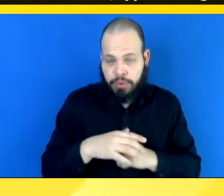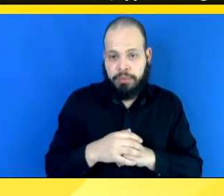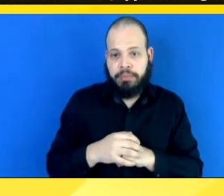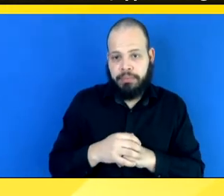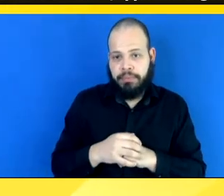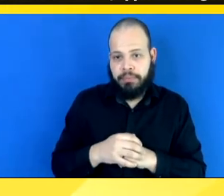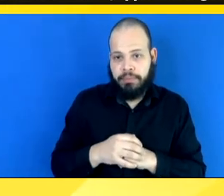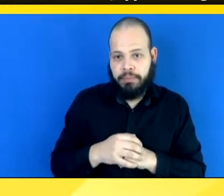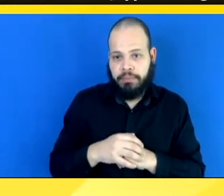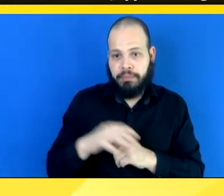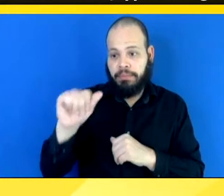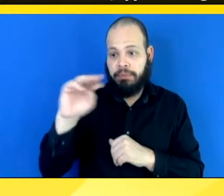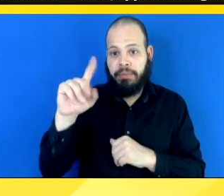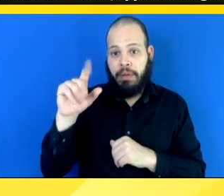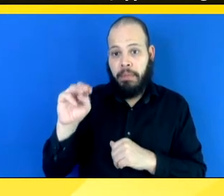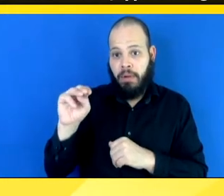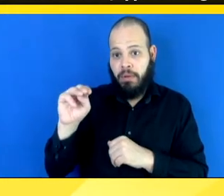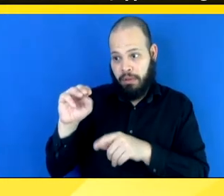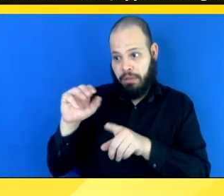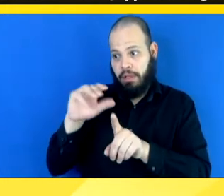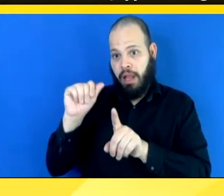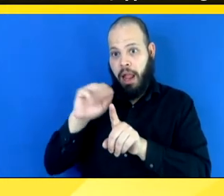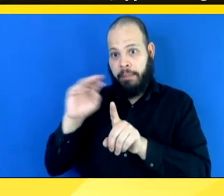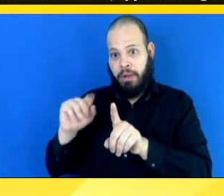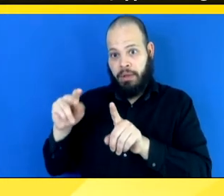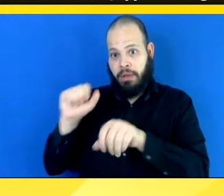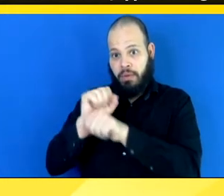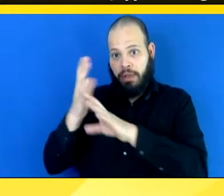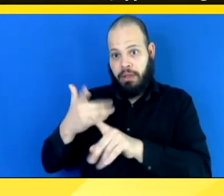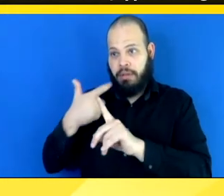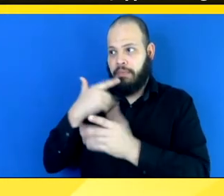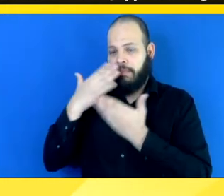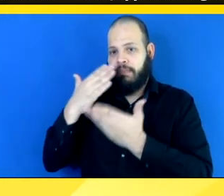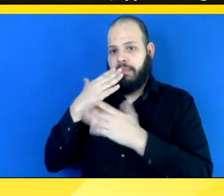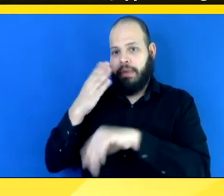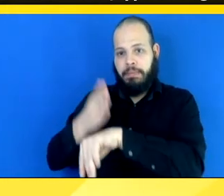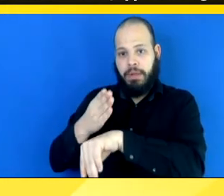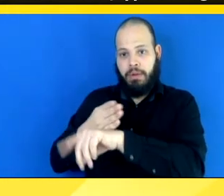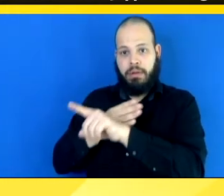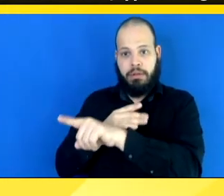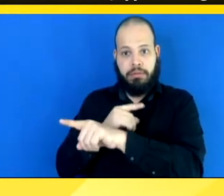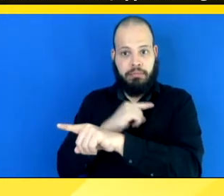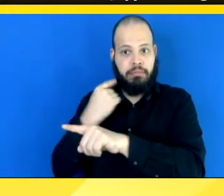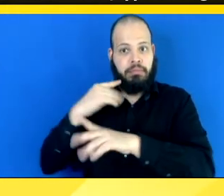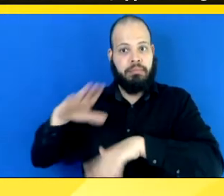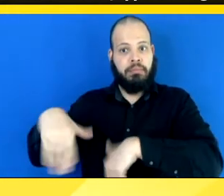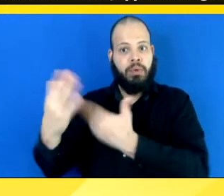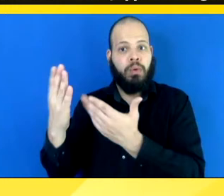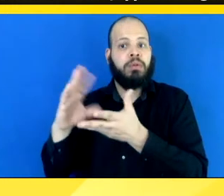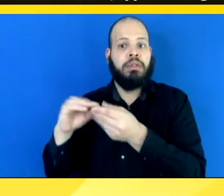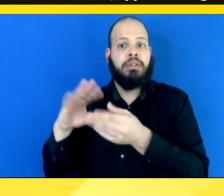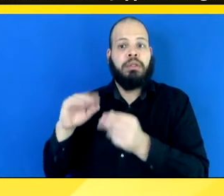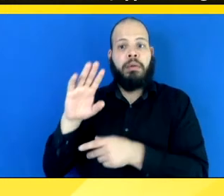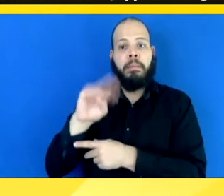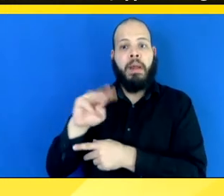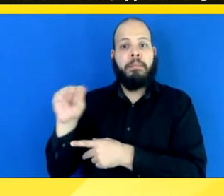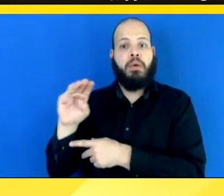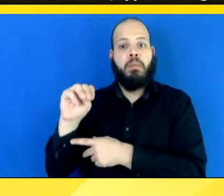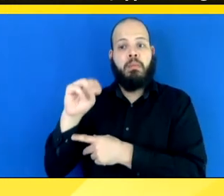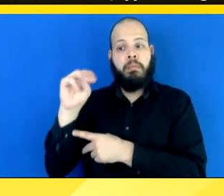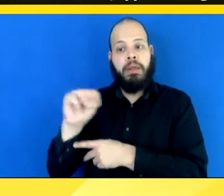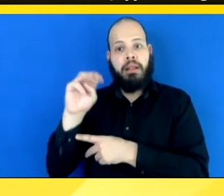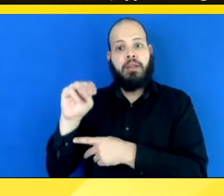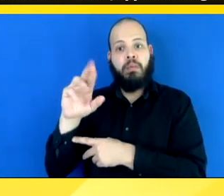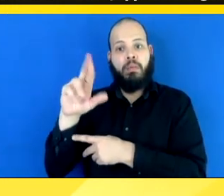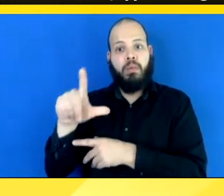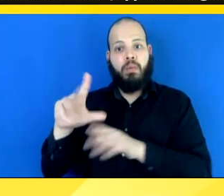Barber for bringing the power of the Moral Monday movement to this struggle. You know, AFSCME has a long history of